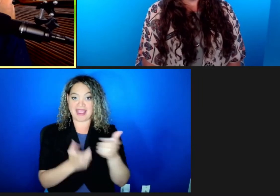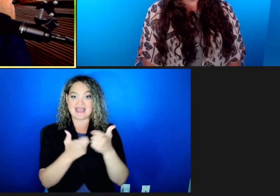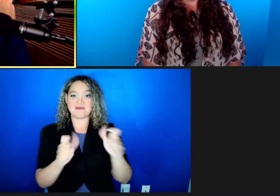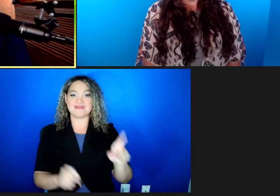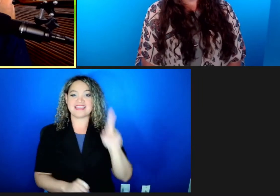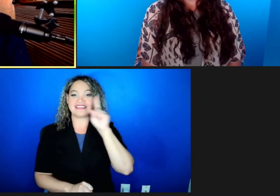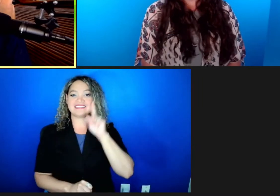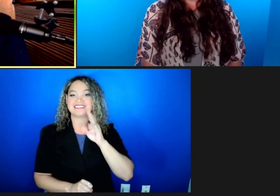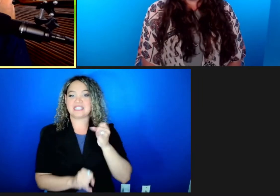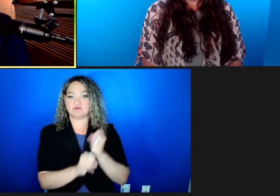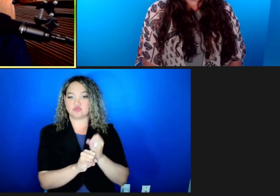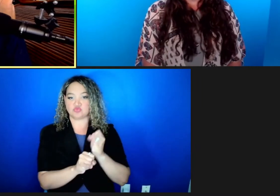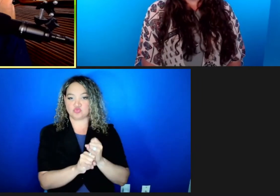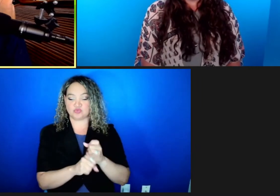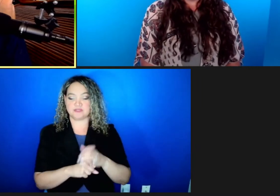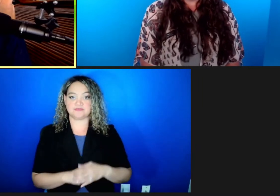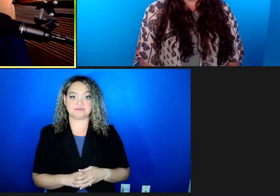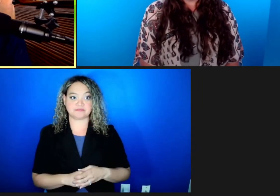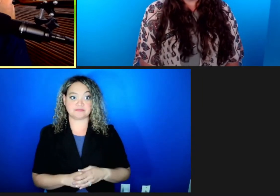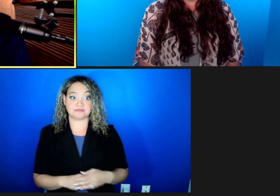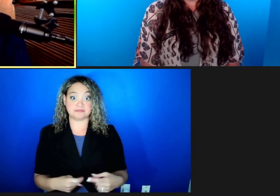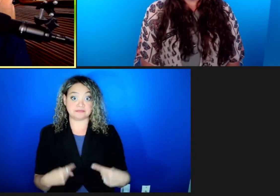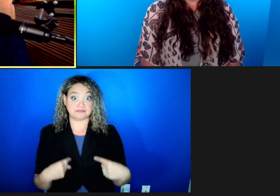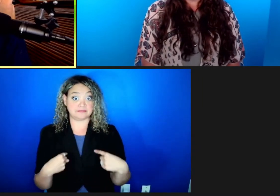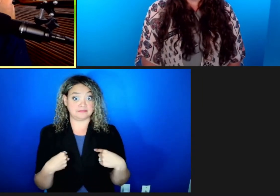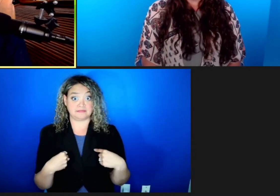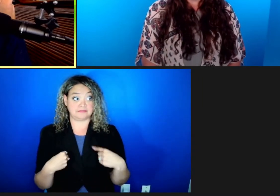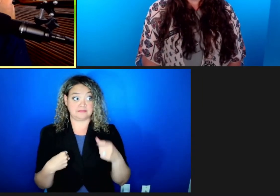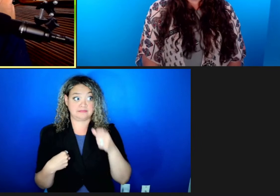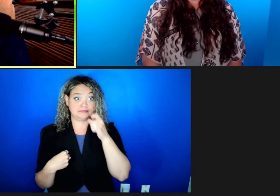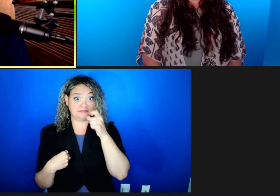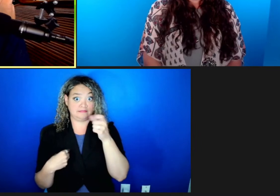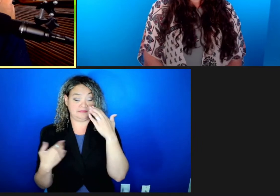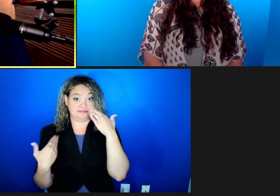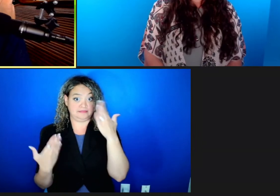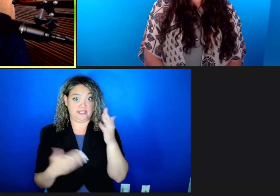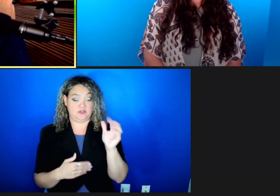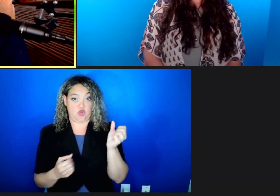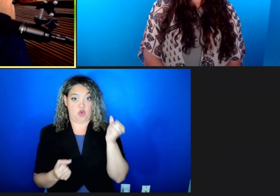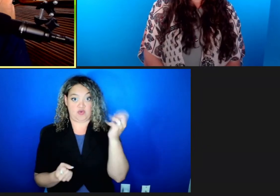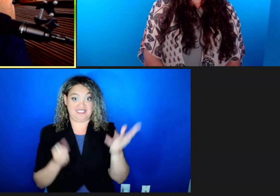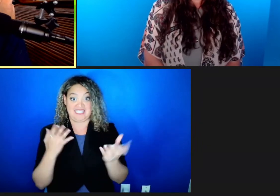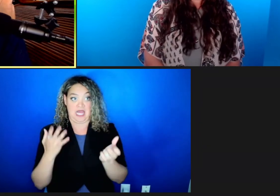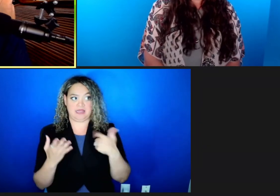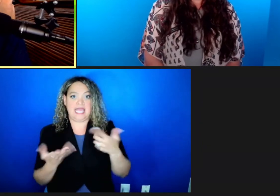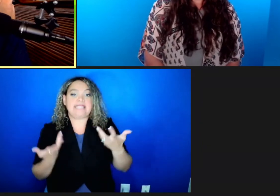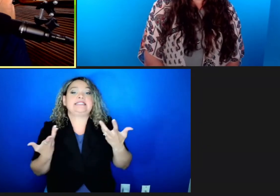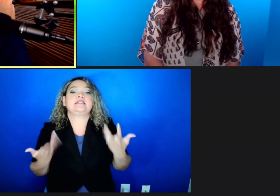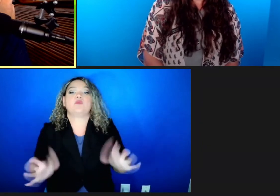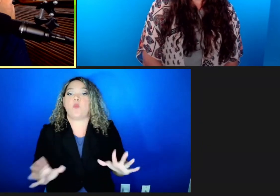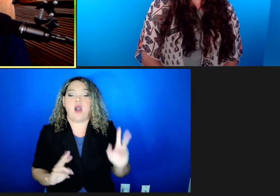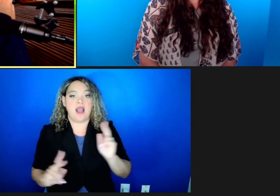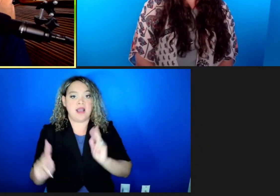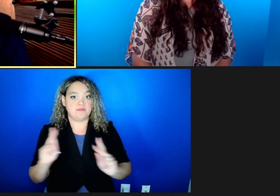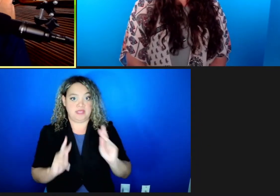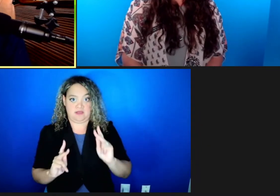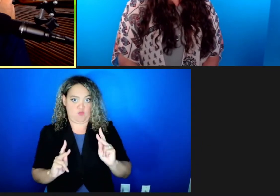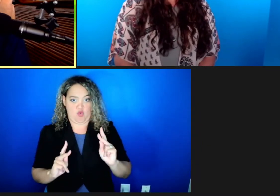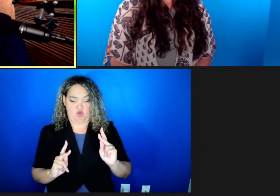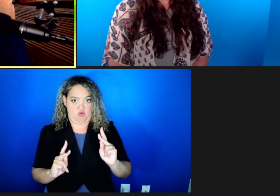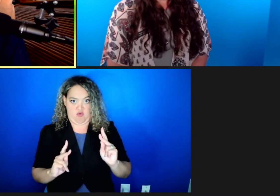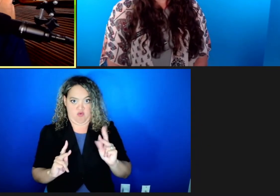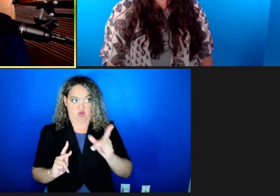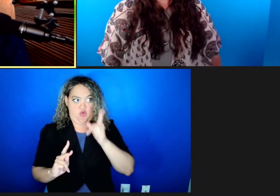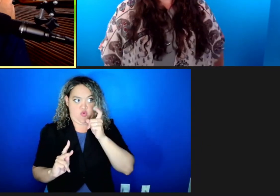deaf, which I was not trained in sign language. They didn't want anybody that was trained in sign